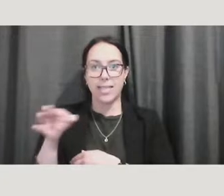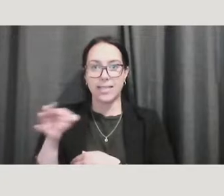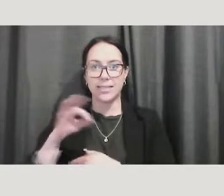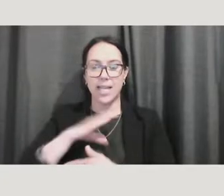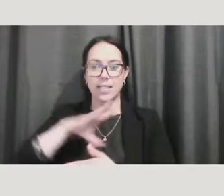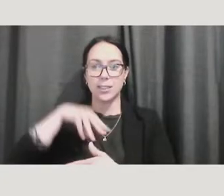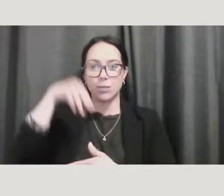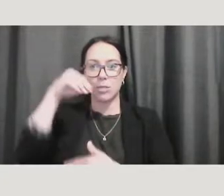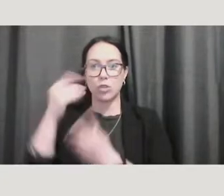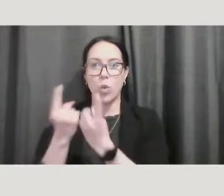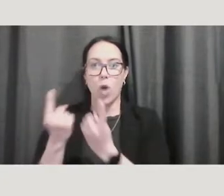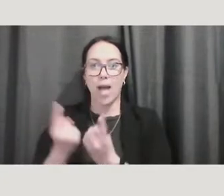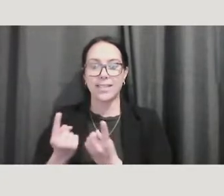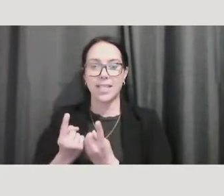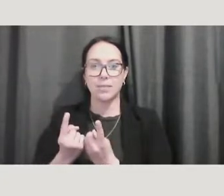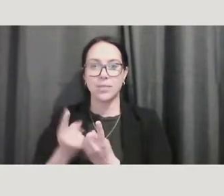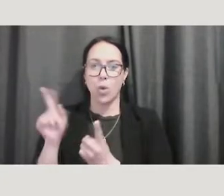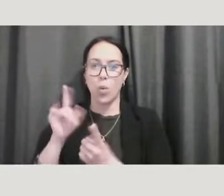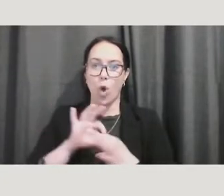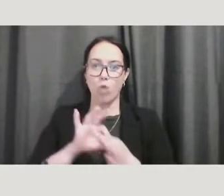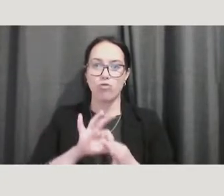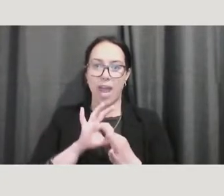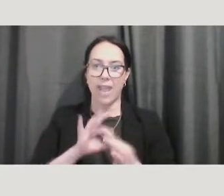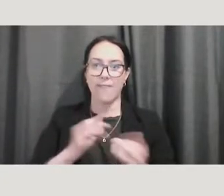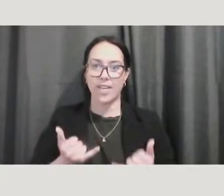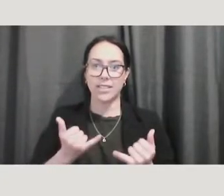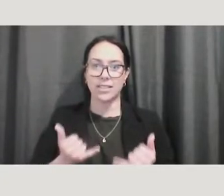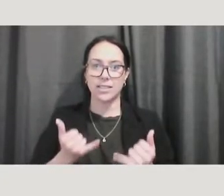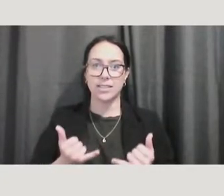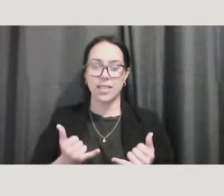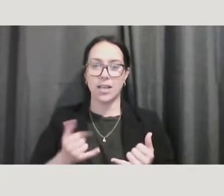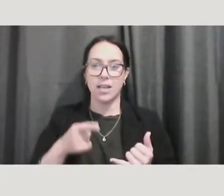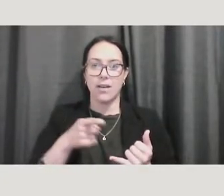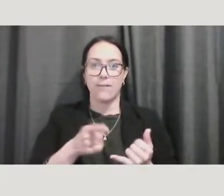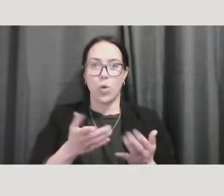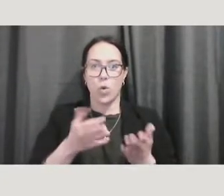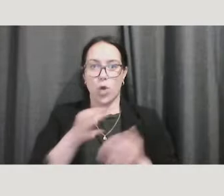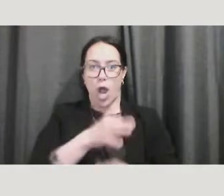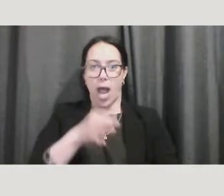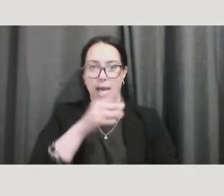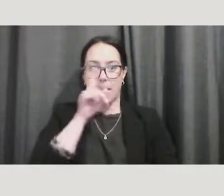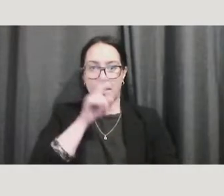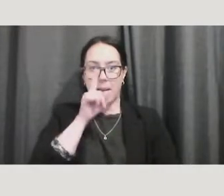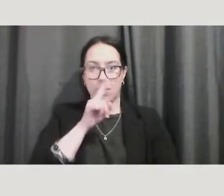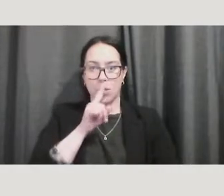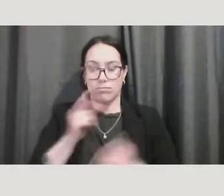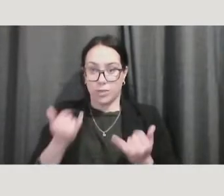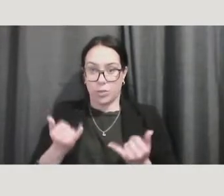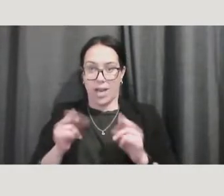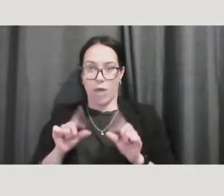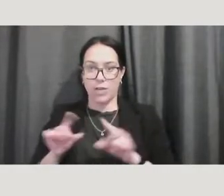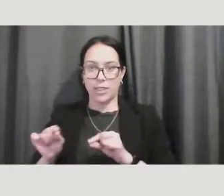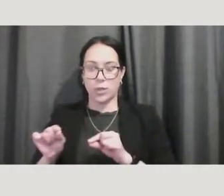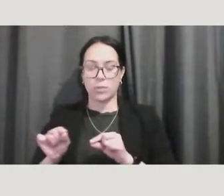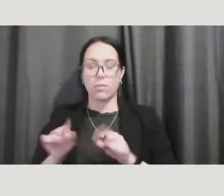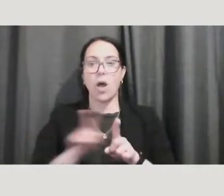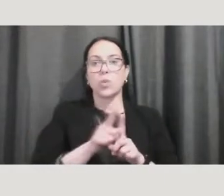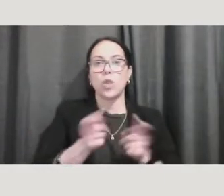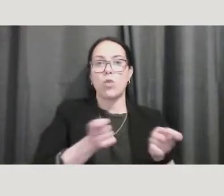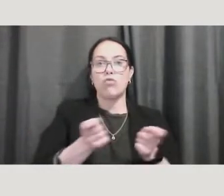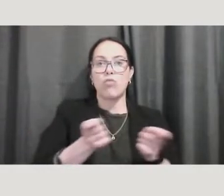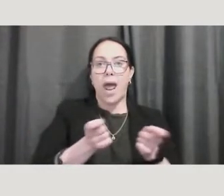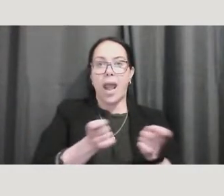items and what relevance they have to cook Islanders living in the diaspora or at least that's what I currently do I also run and